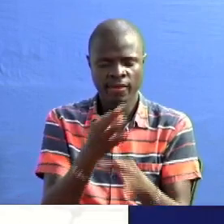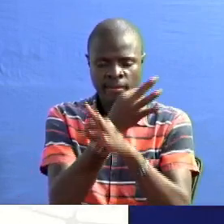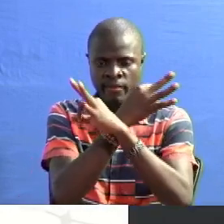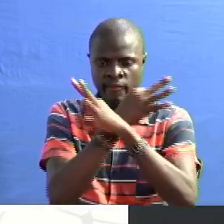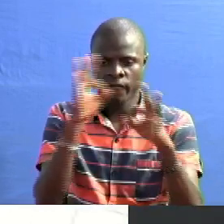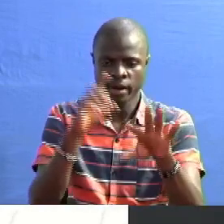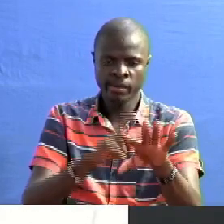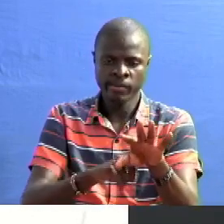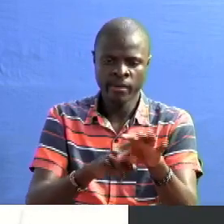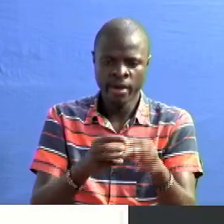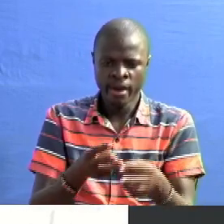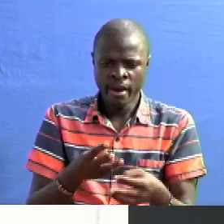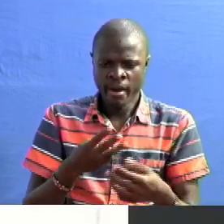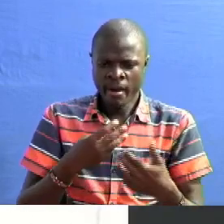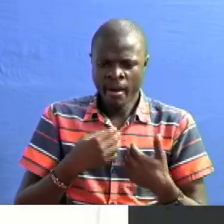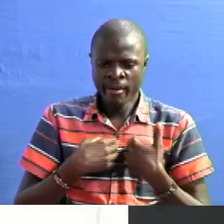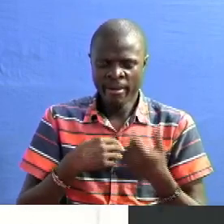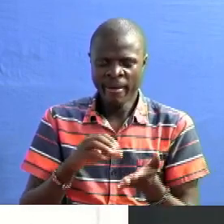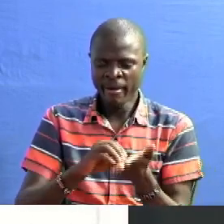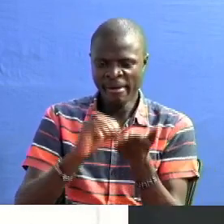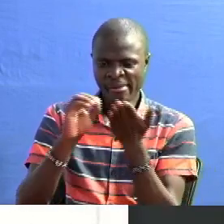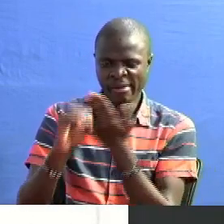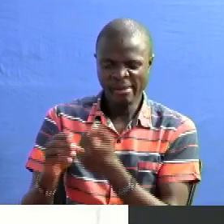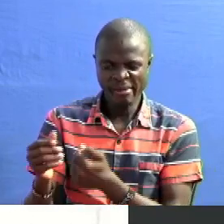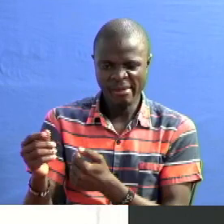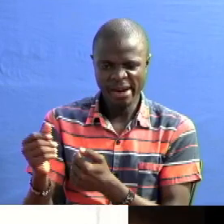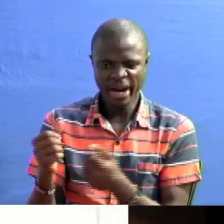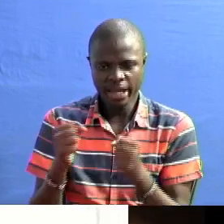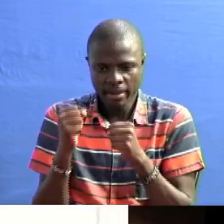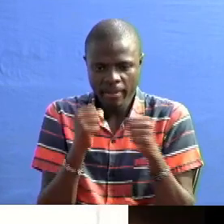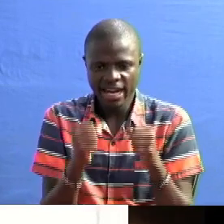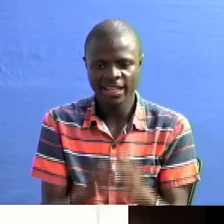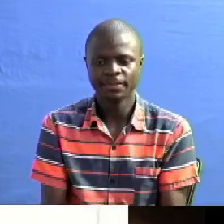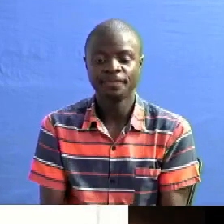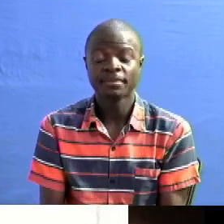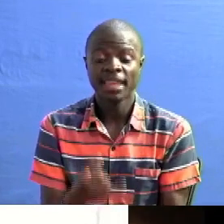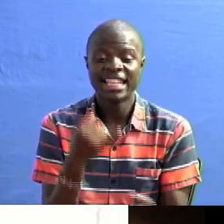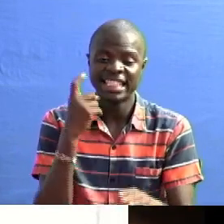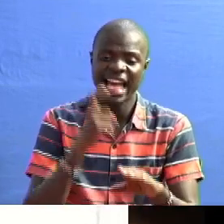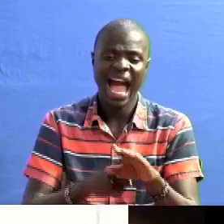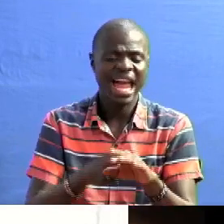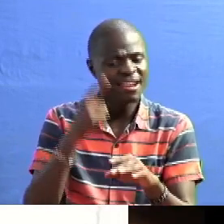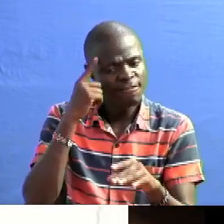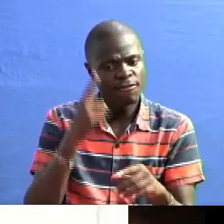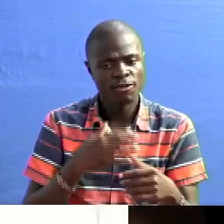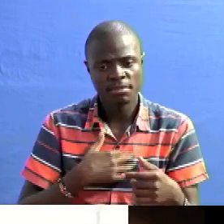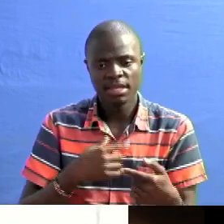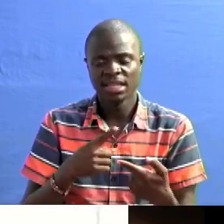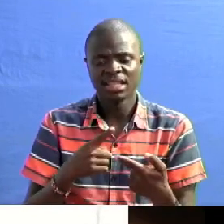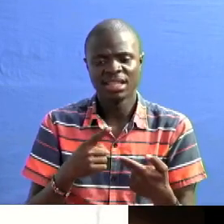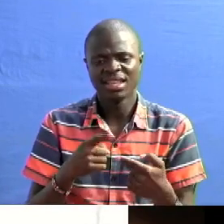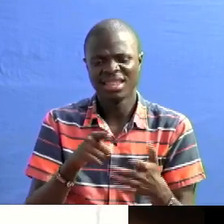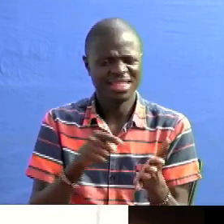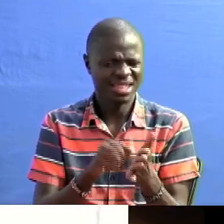at Radiators have lifted the burden of finances significantly. Ni ngumu kama hizi viatu tulielezea kwa